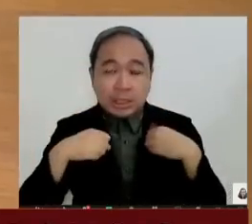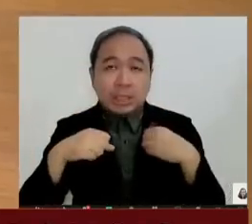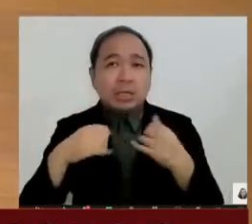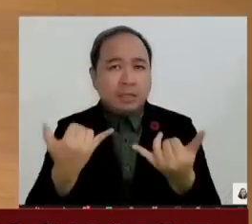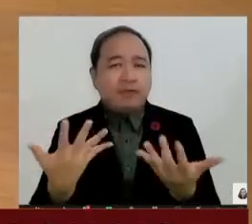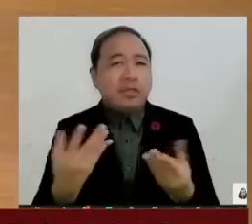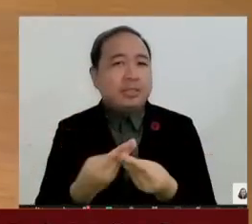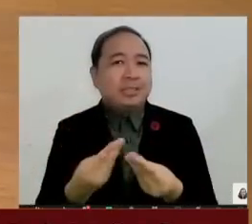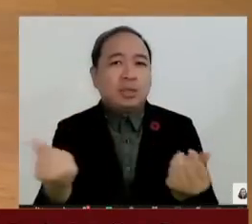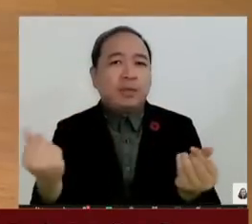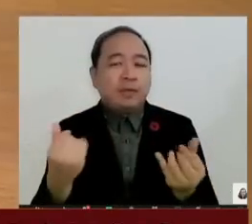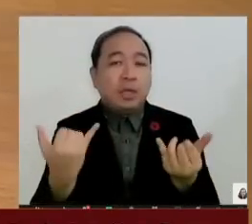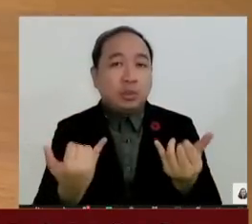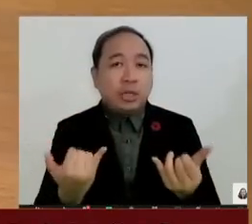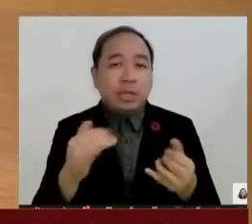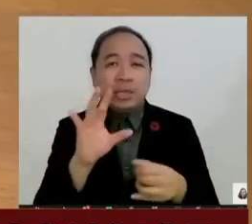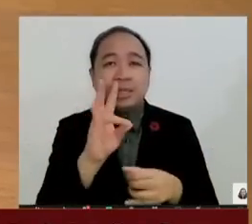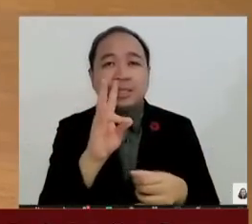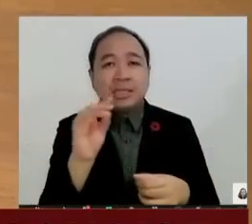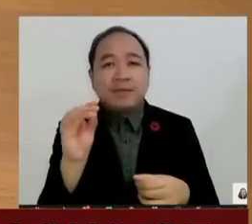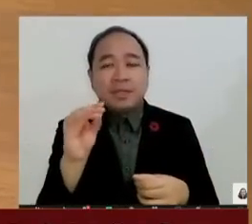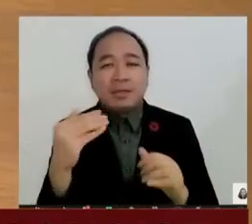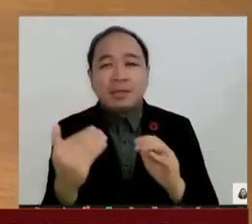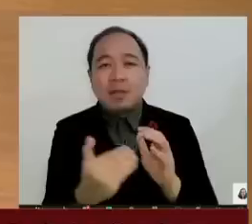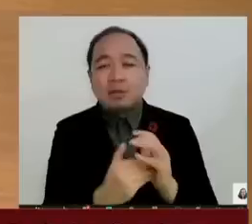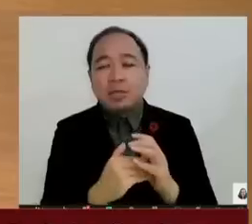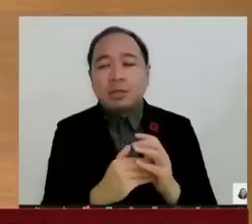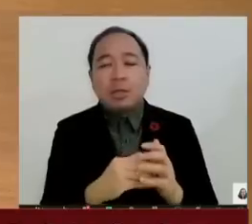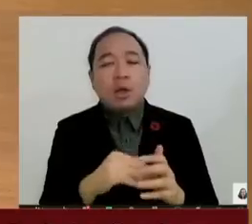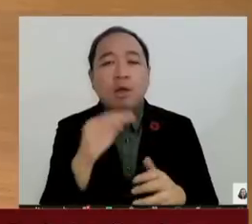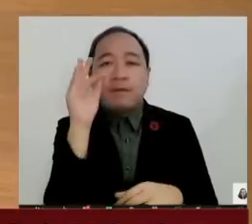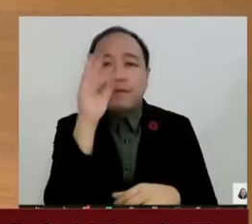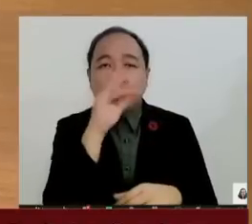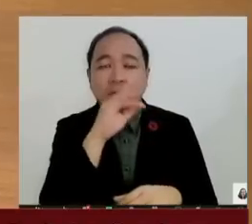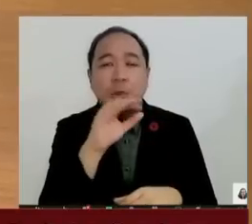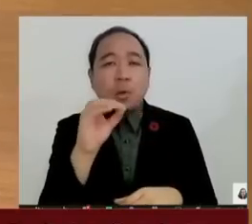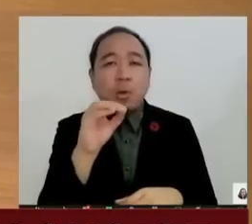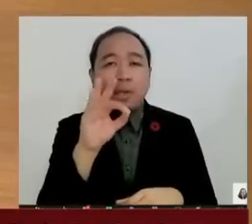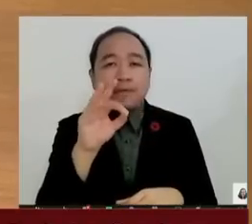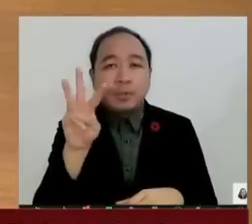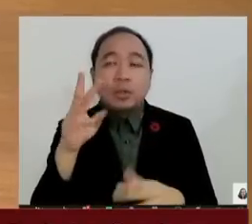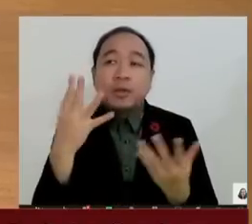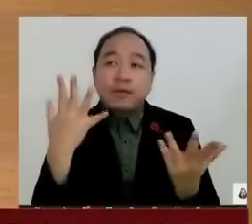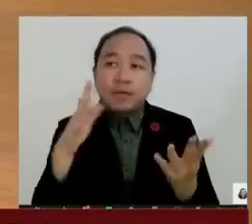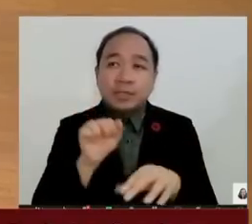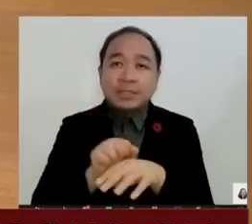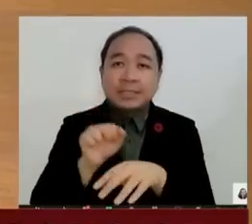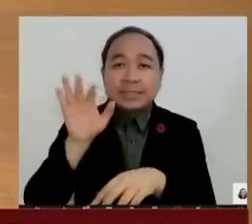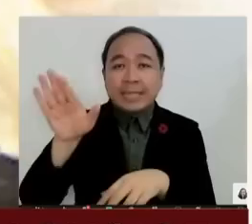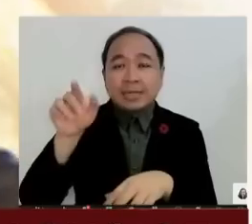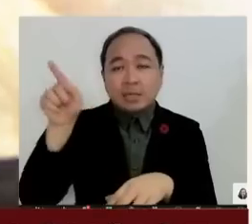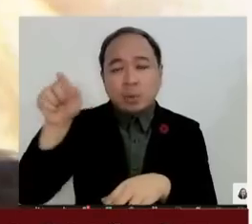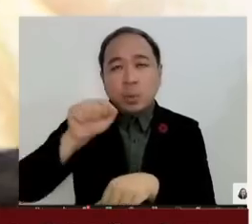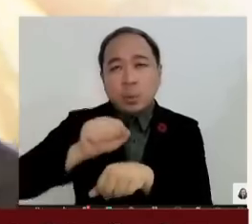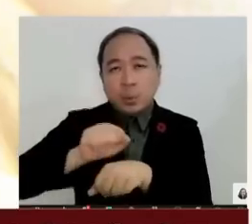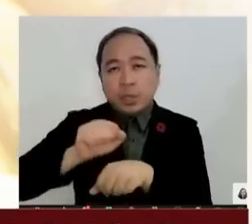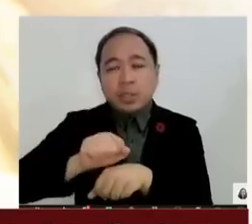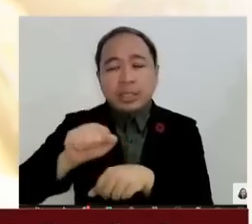today, 70,000 of our OFWs have already been deployed to Saudi Arabia for